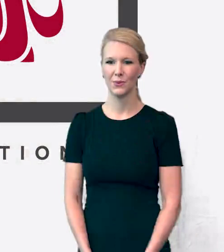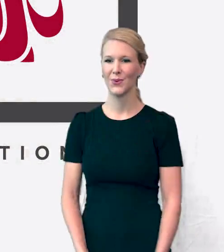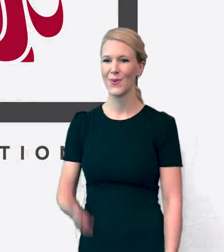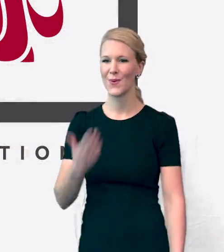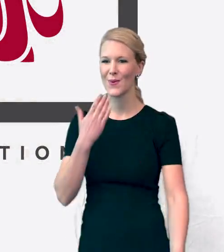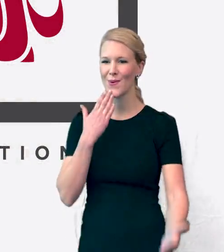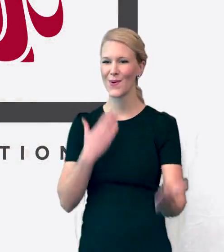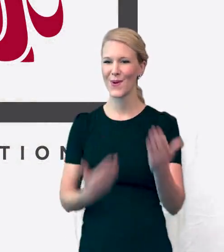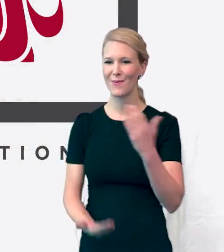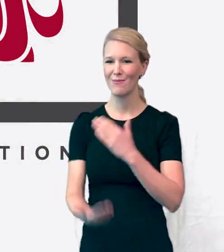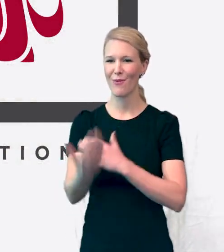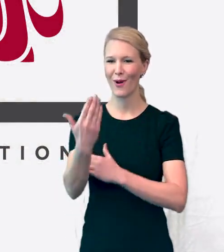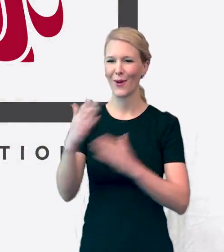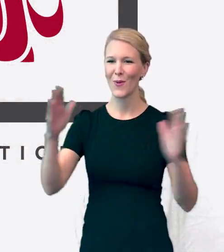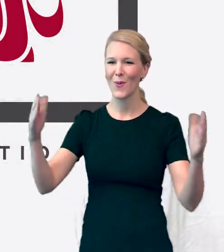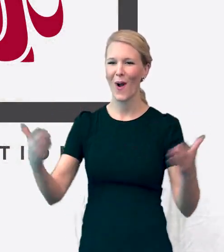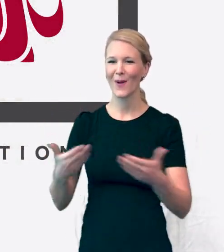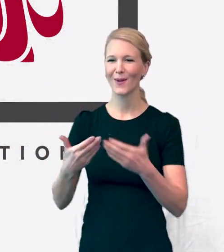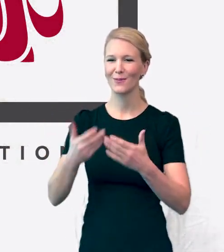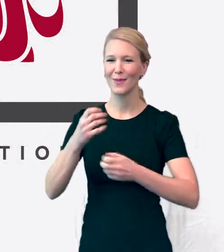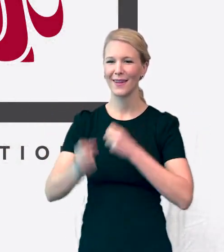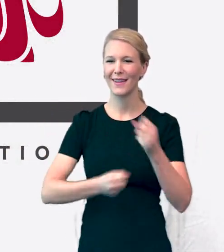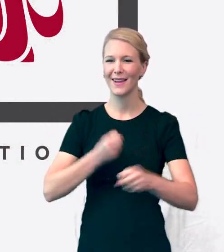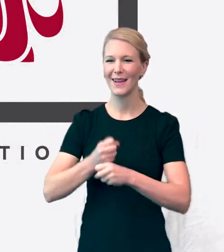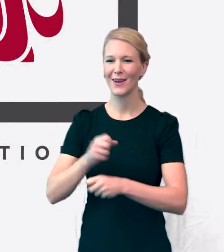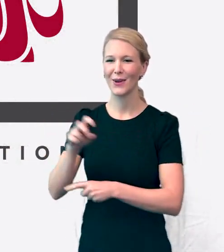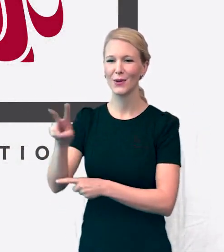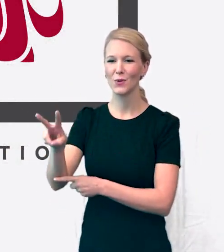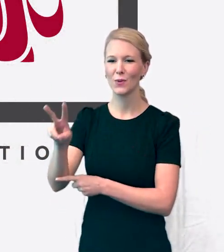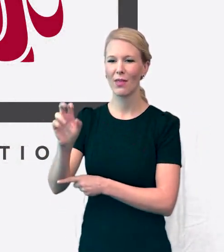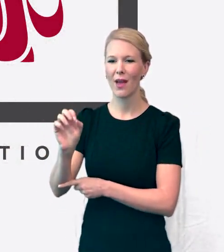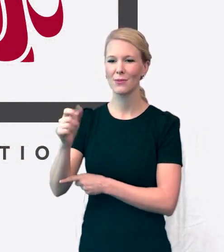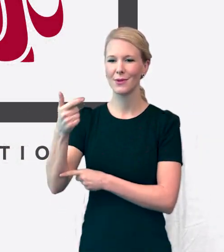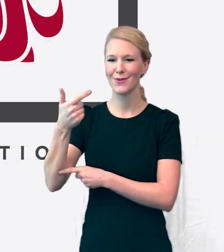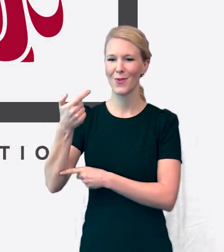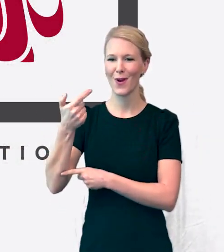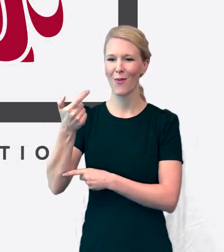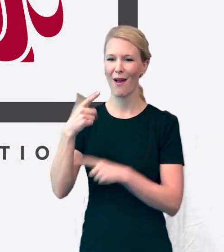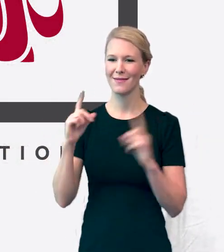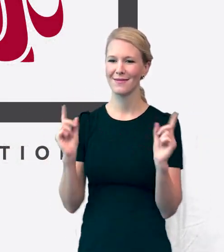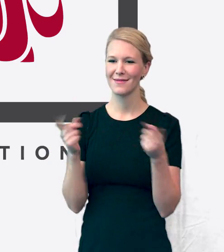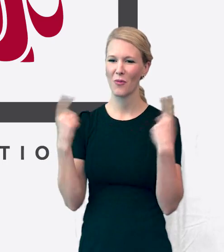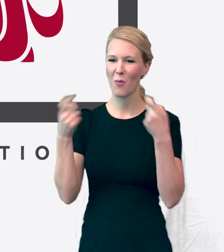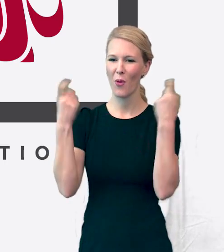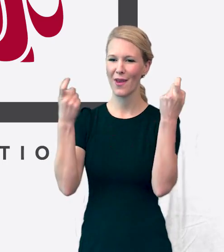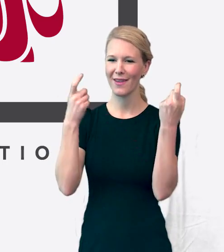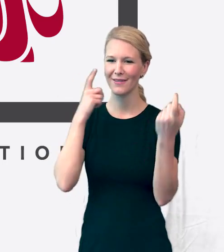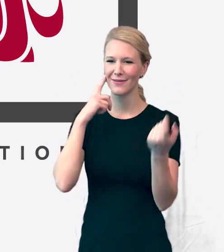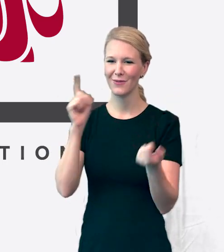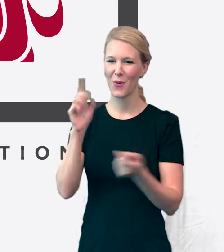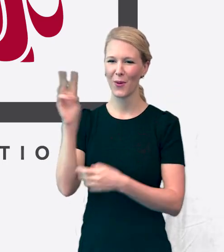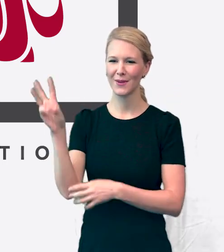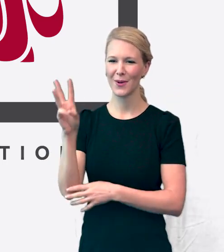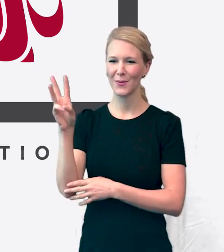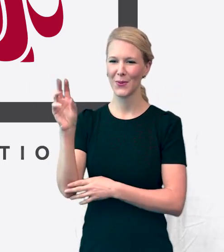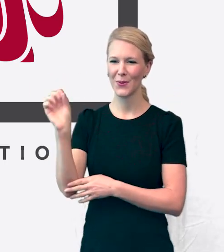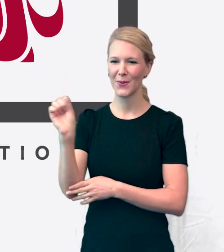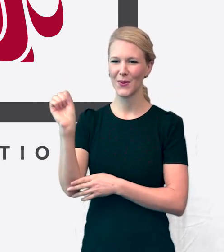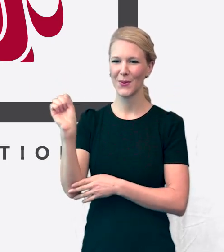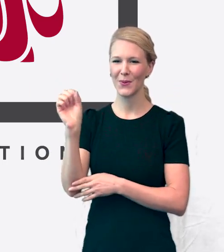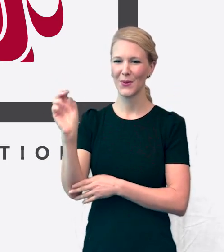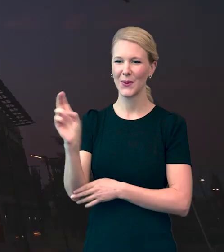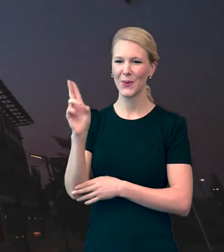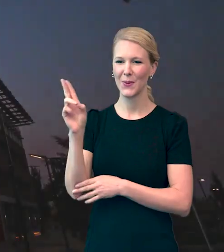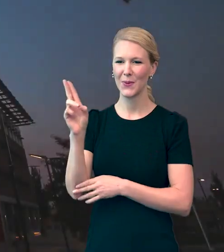Good morning, everyone. Welcome to the 2021 Spring System-Wide Virtual Commencement Ceremony of Washington State